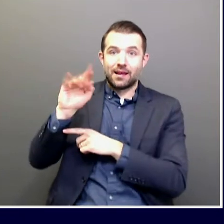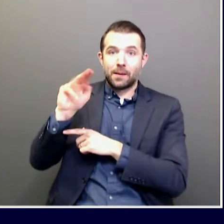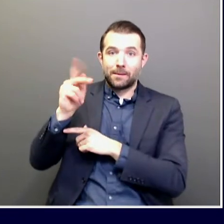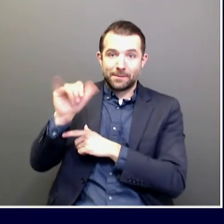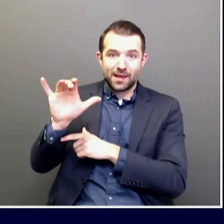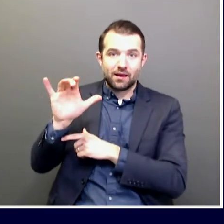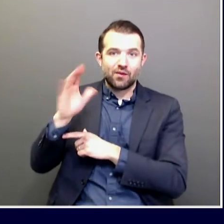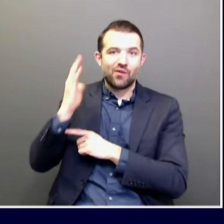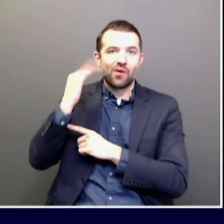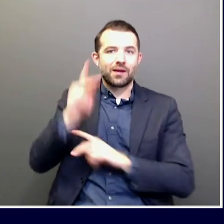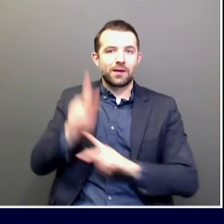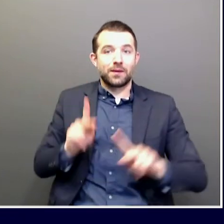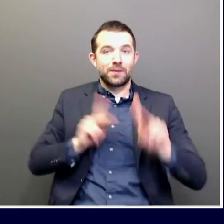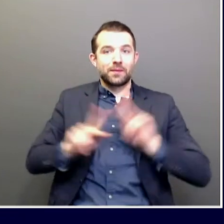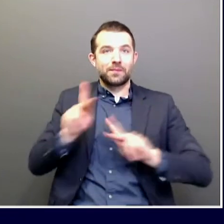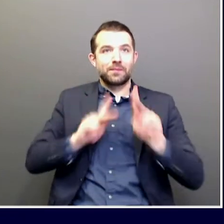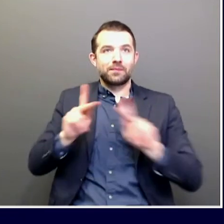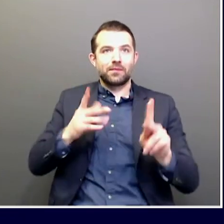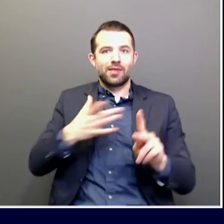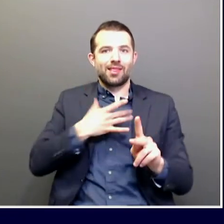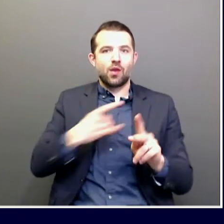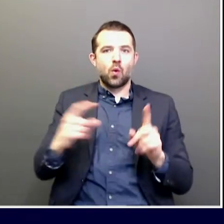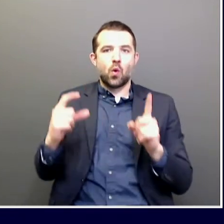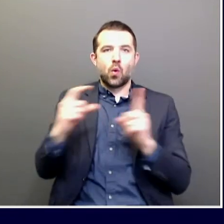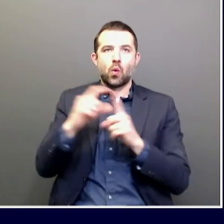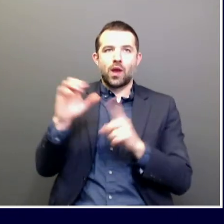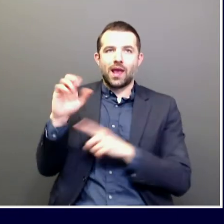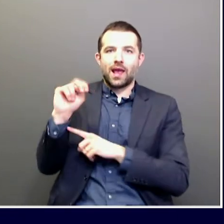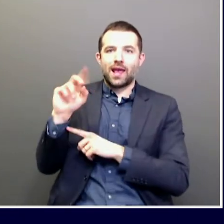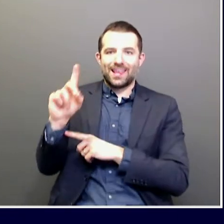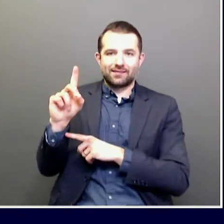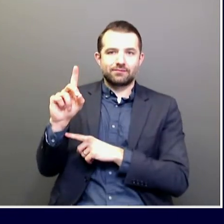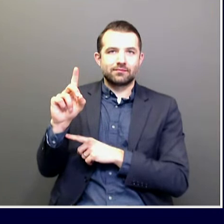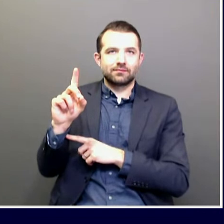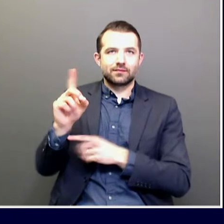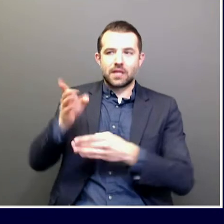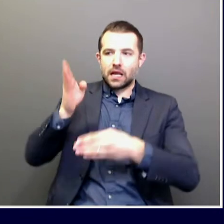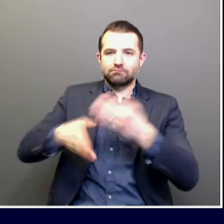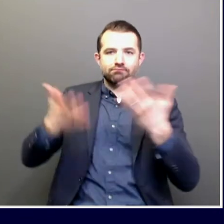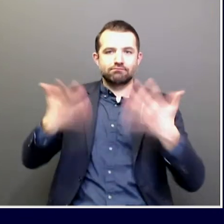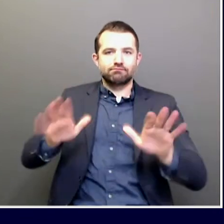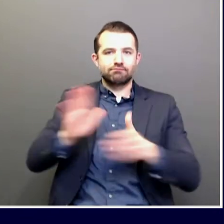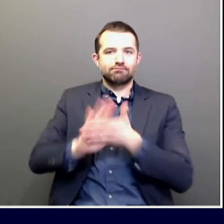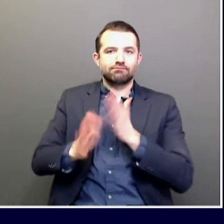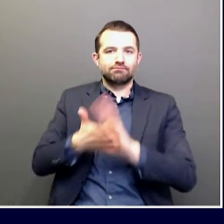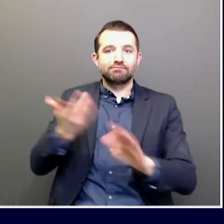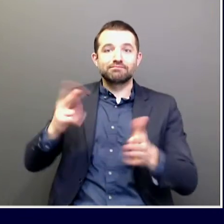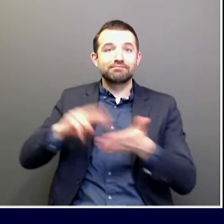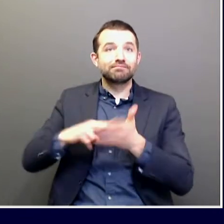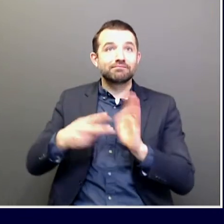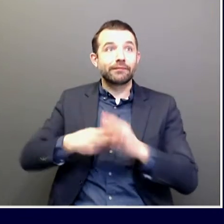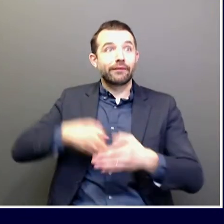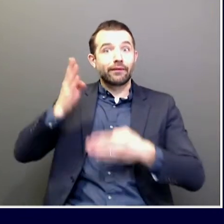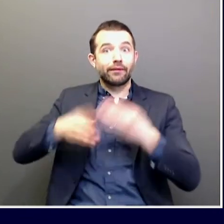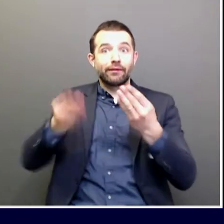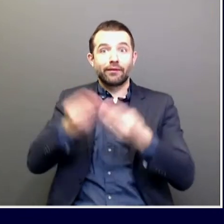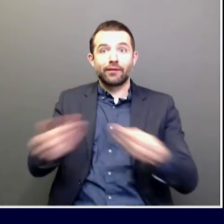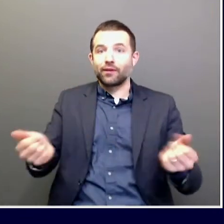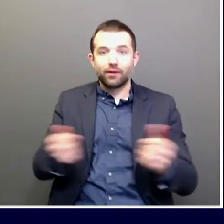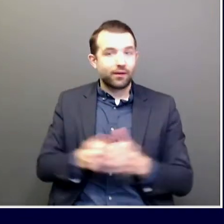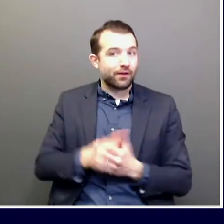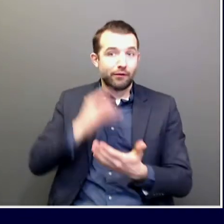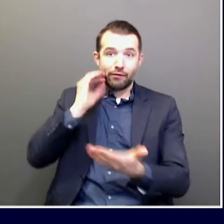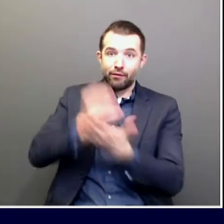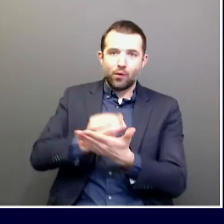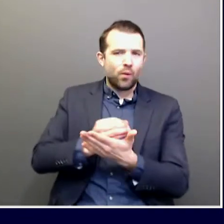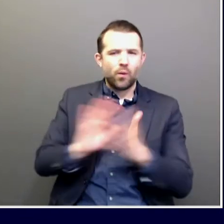not overwhelming, for example, health systems, or affecting a significant fraction of the population, which is what we typically see